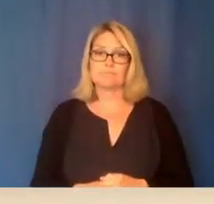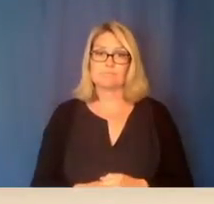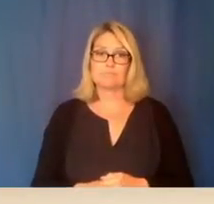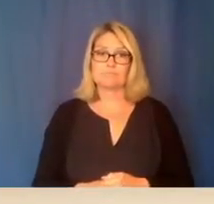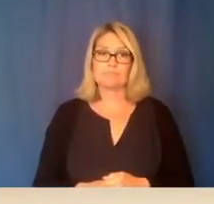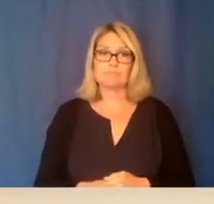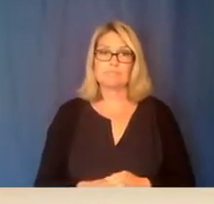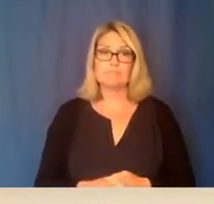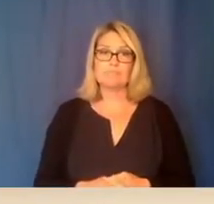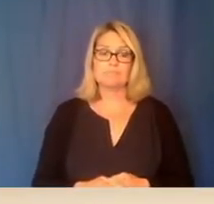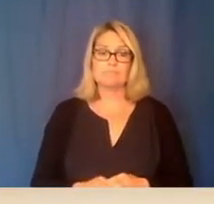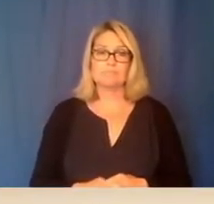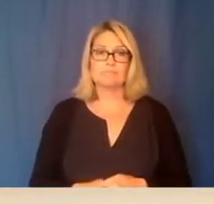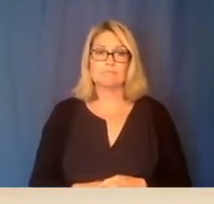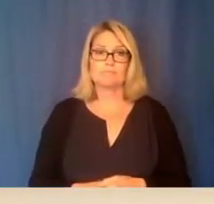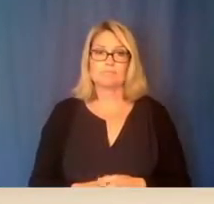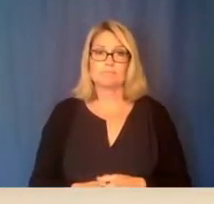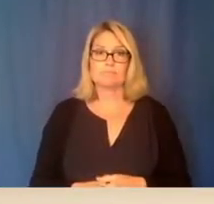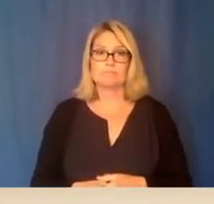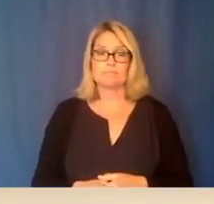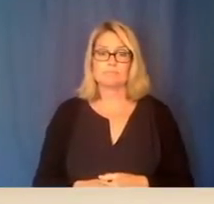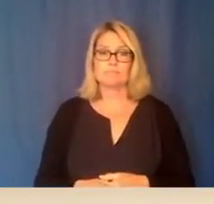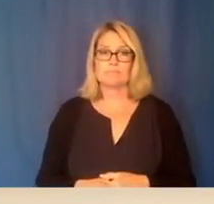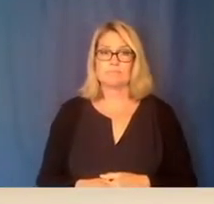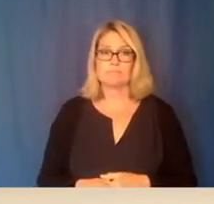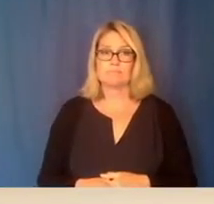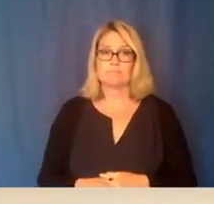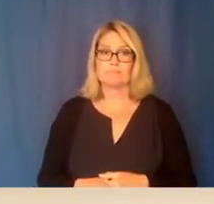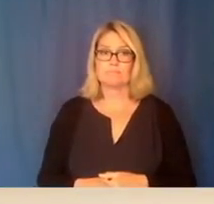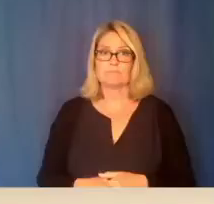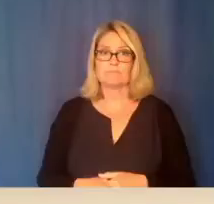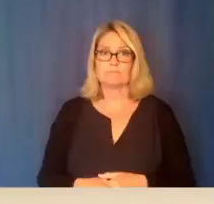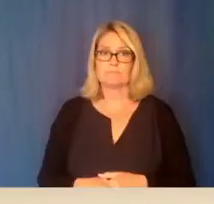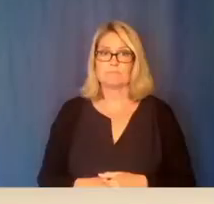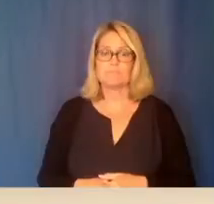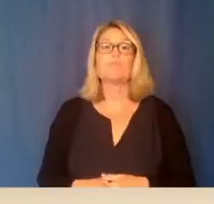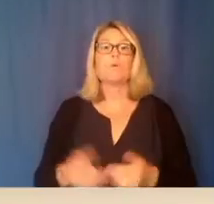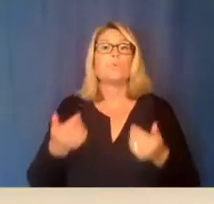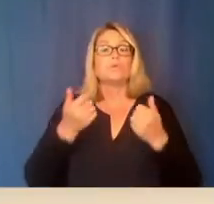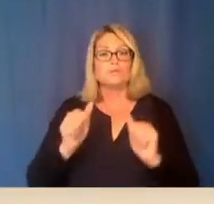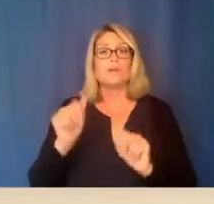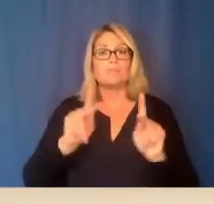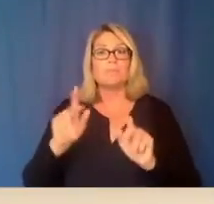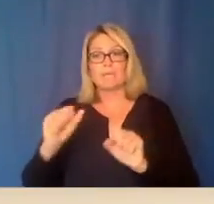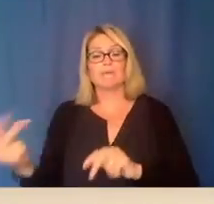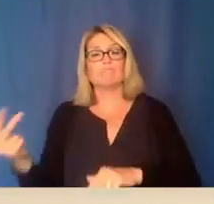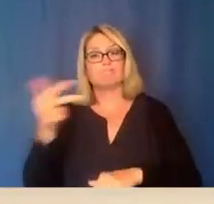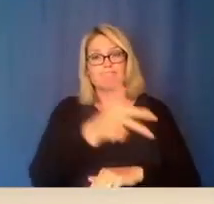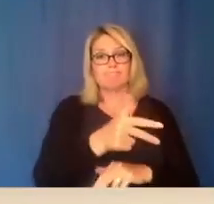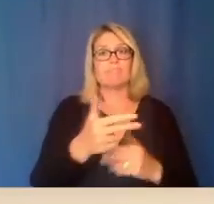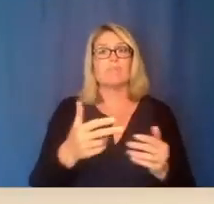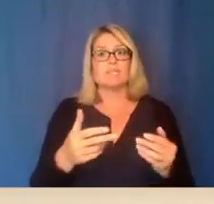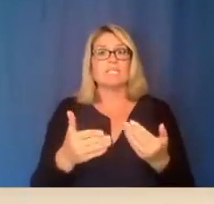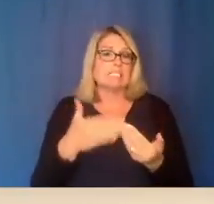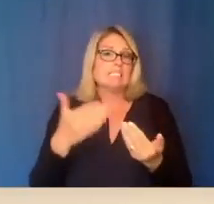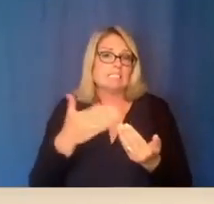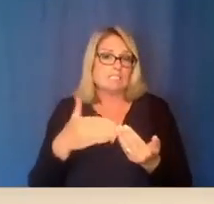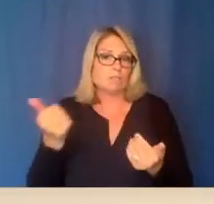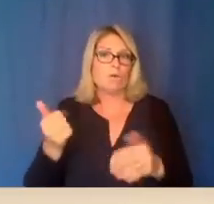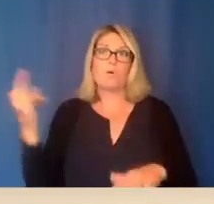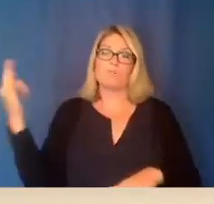as easy as possible for people to get through. So it's really more about the